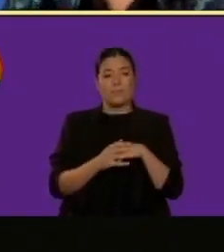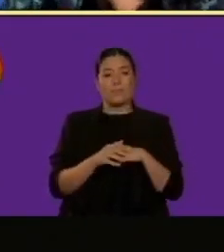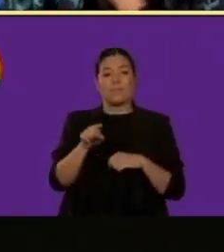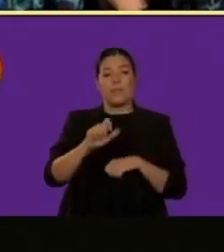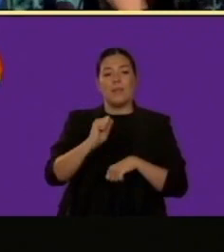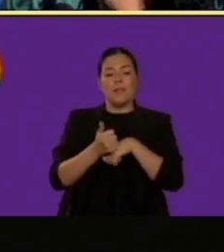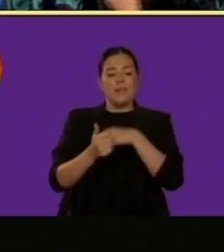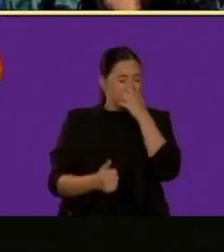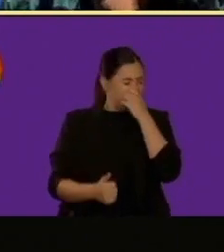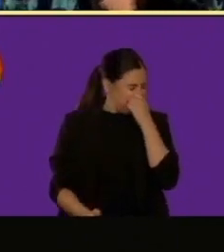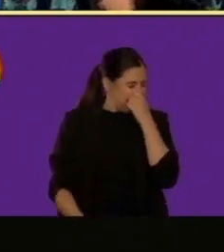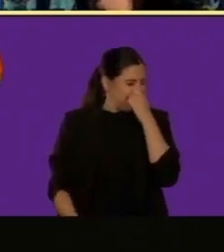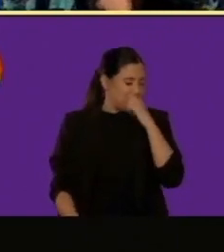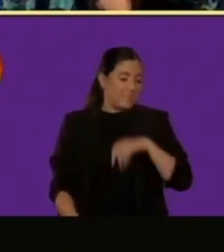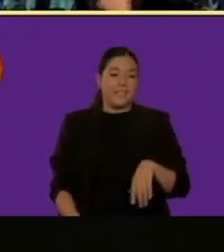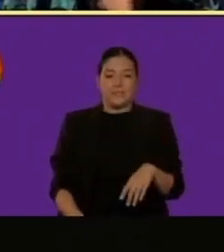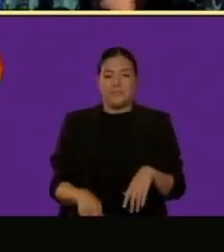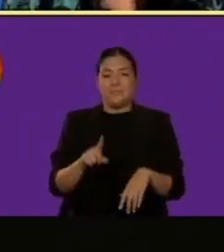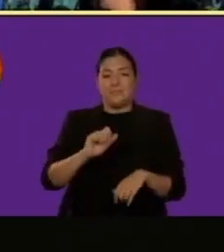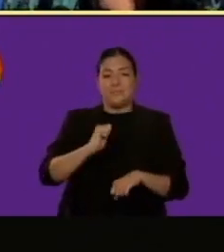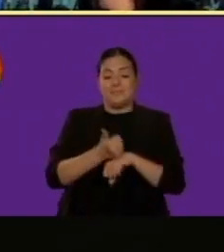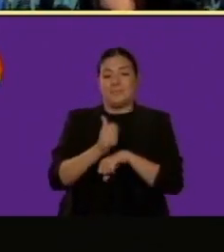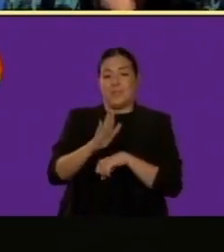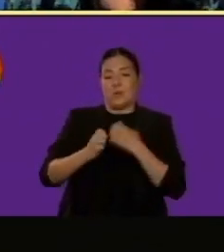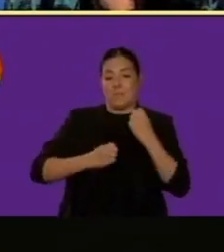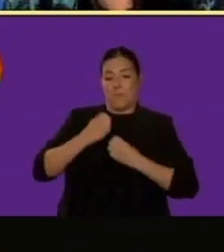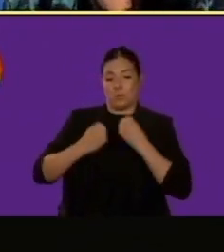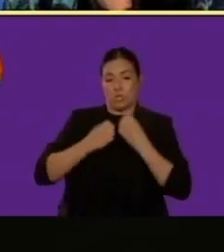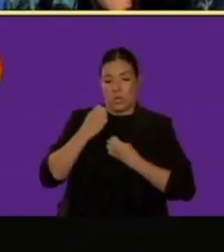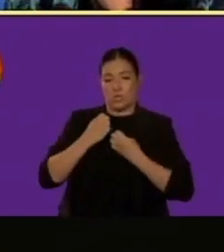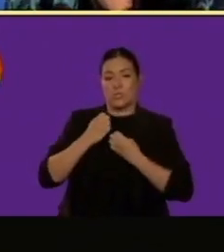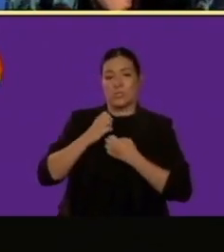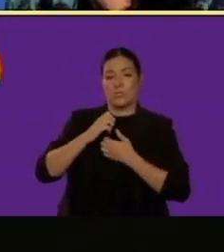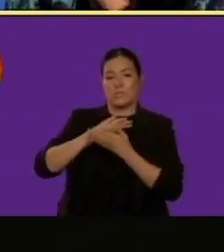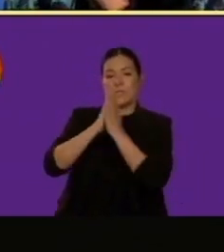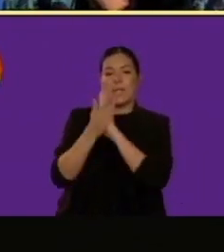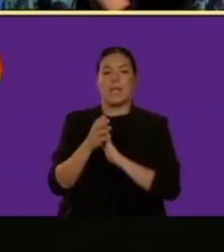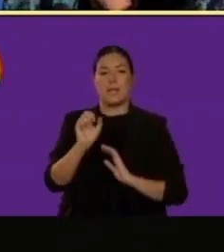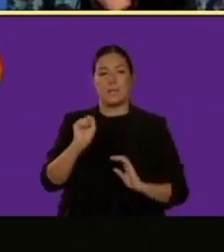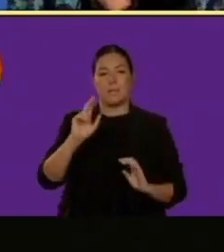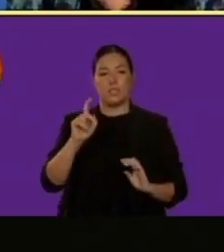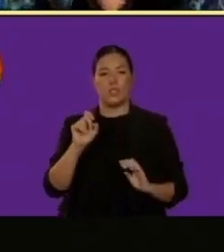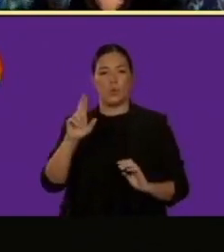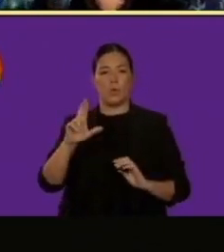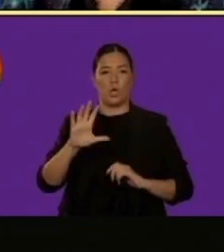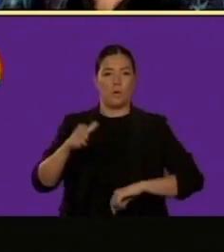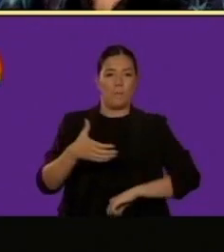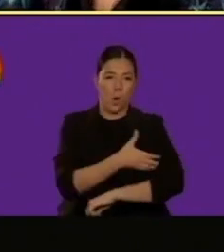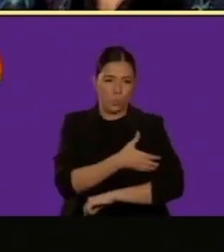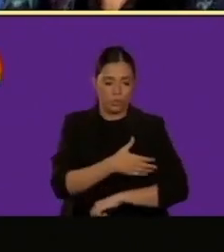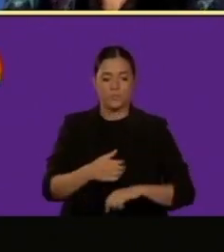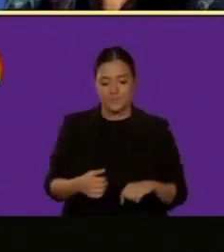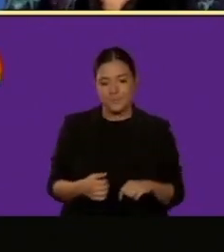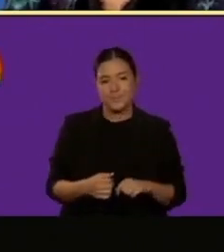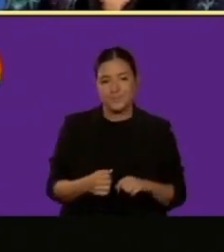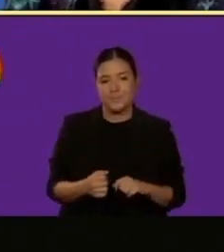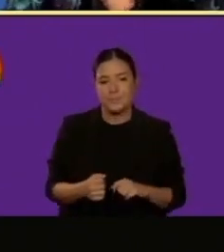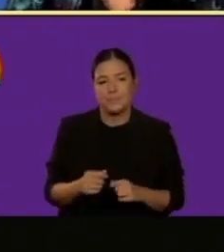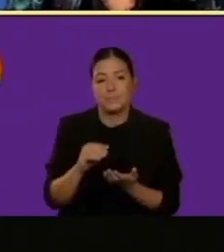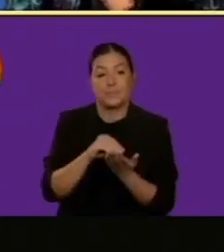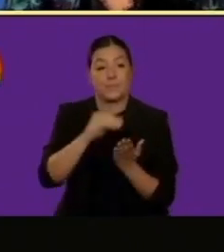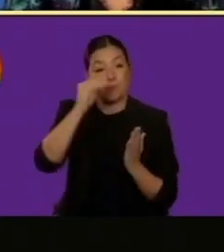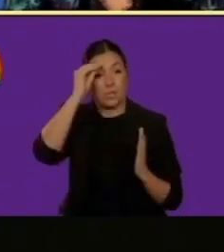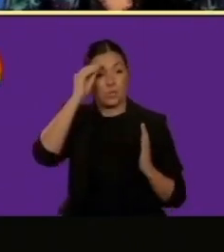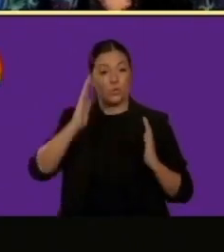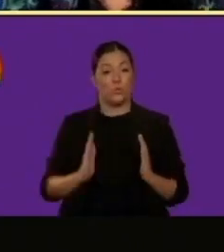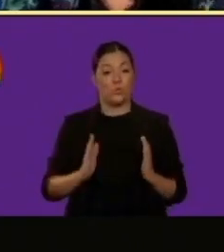he y likes to work with azul porque others, es fuerte. and he wrote that Este he is personaje strong tiene because muchos his músculos. character has a lot of muscles.